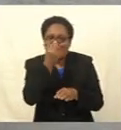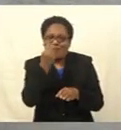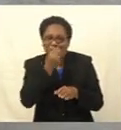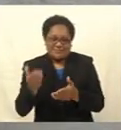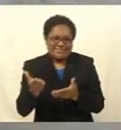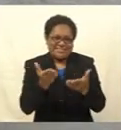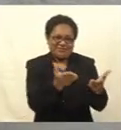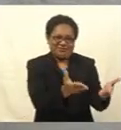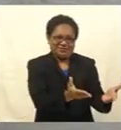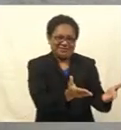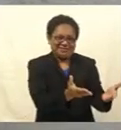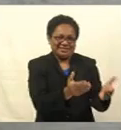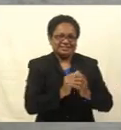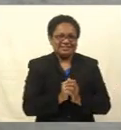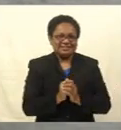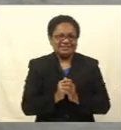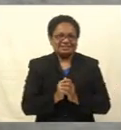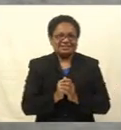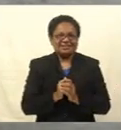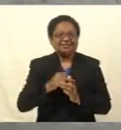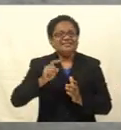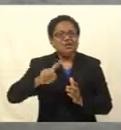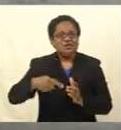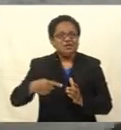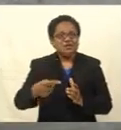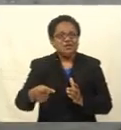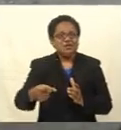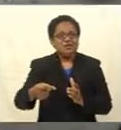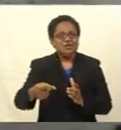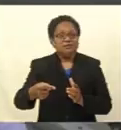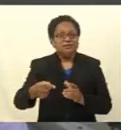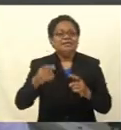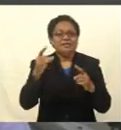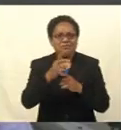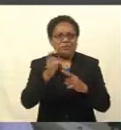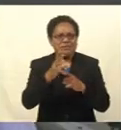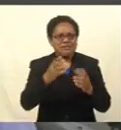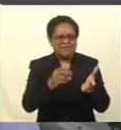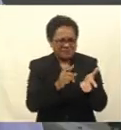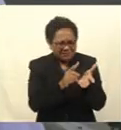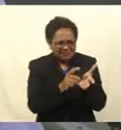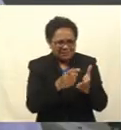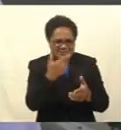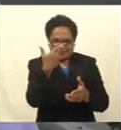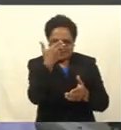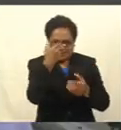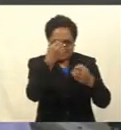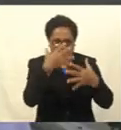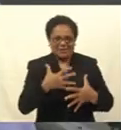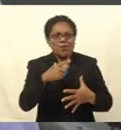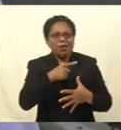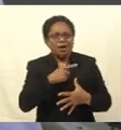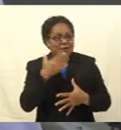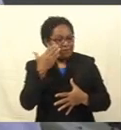important for us to continue screening them after we had found a handful of them around the yellow